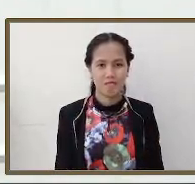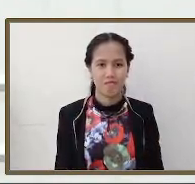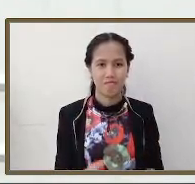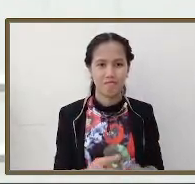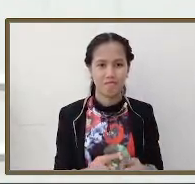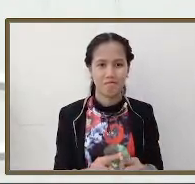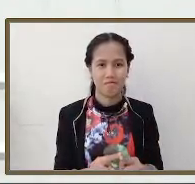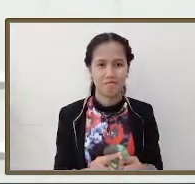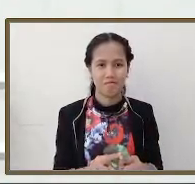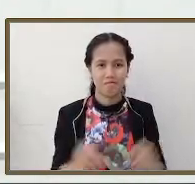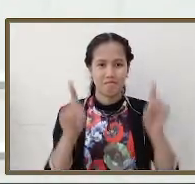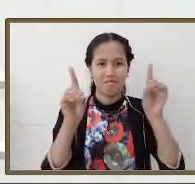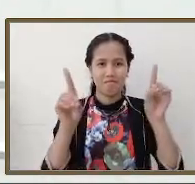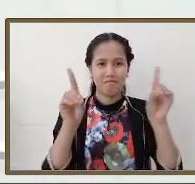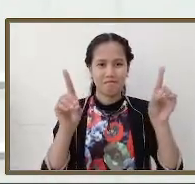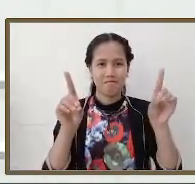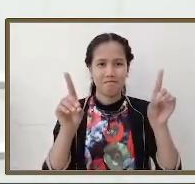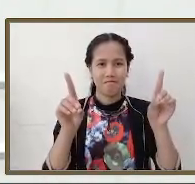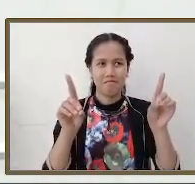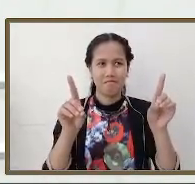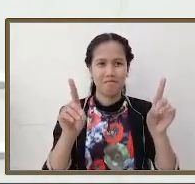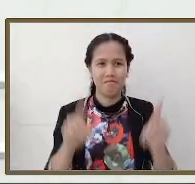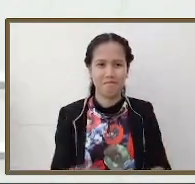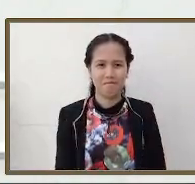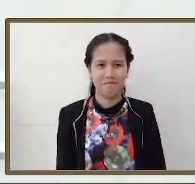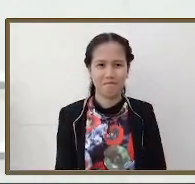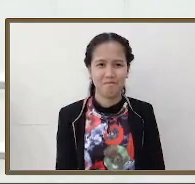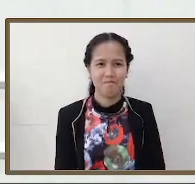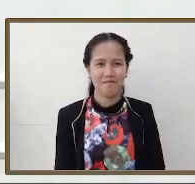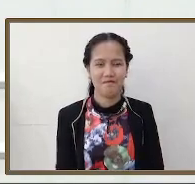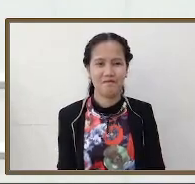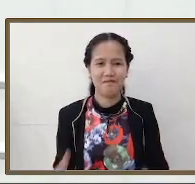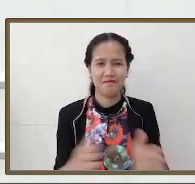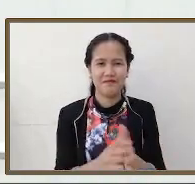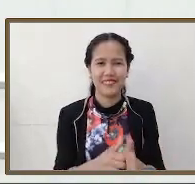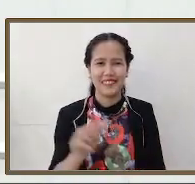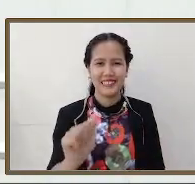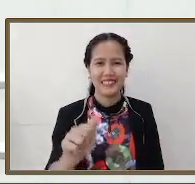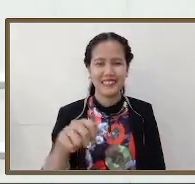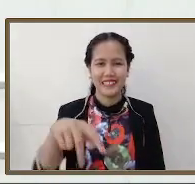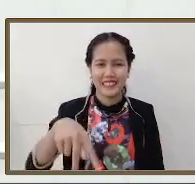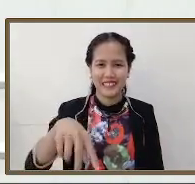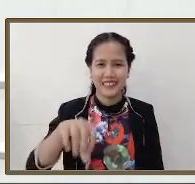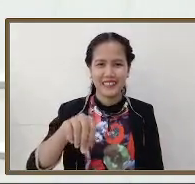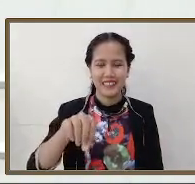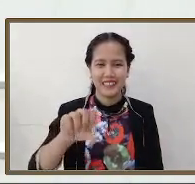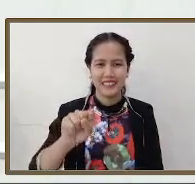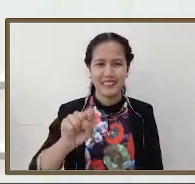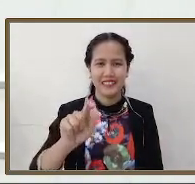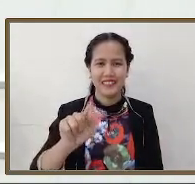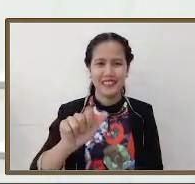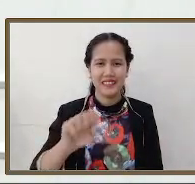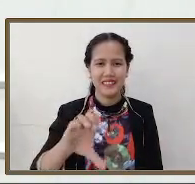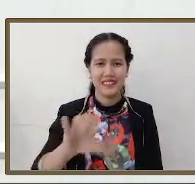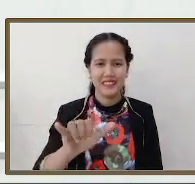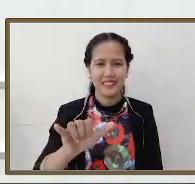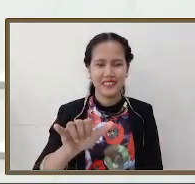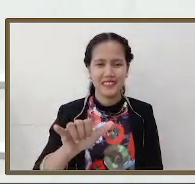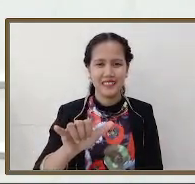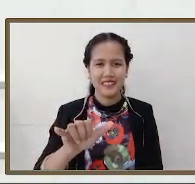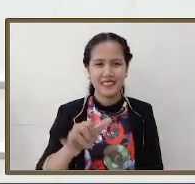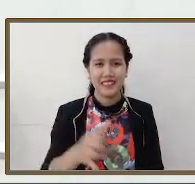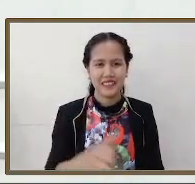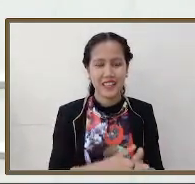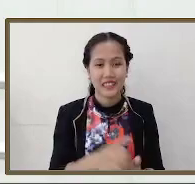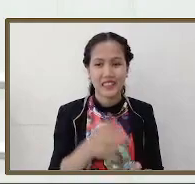a doctrine. Yan po ang apostasy. In other words, conscious ka. Hindi ka